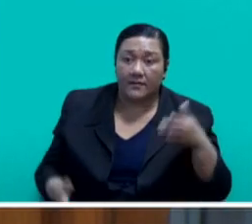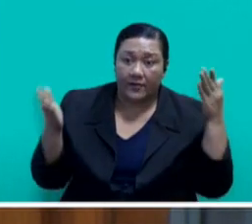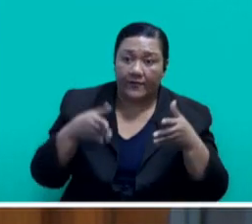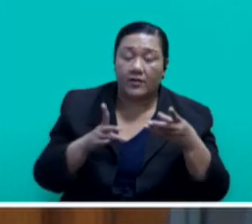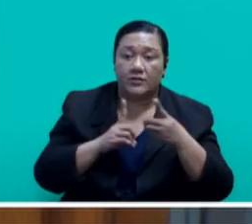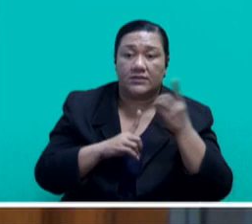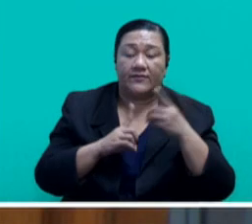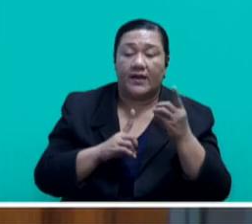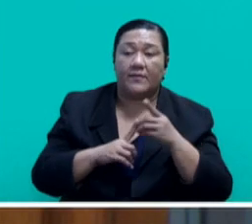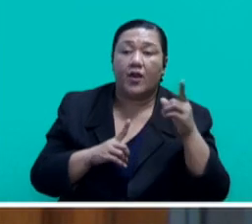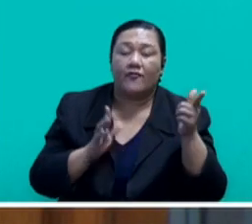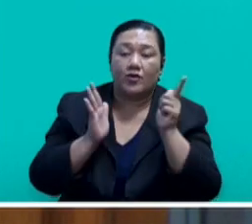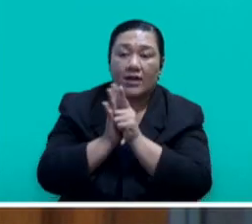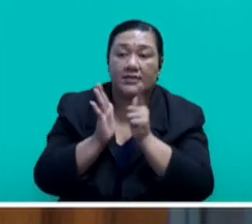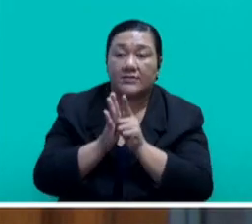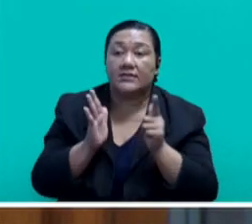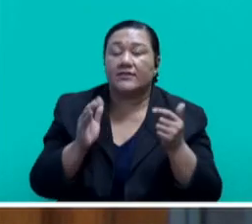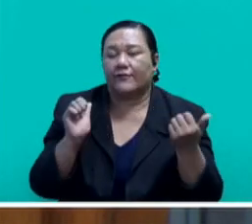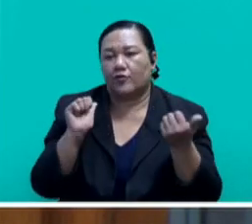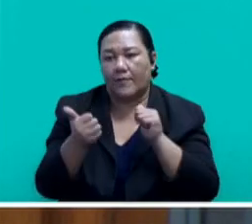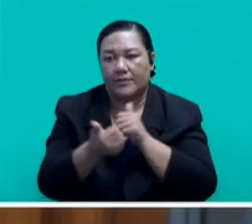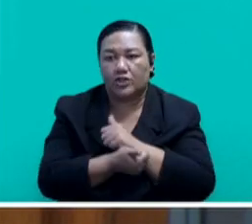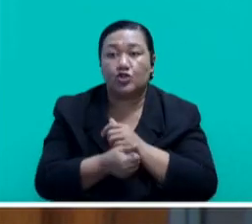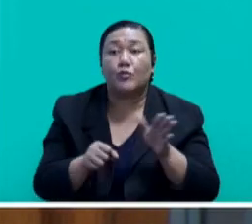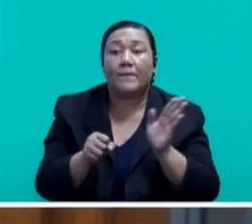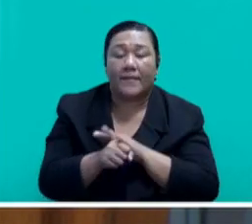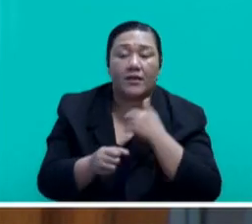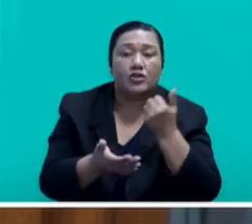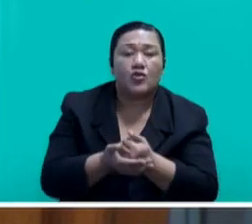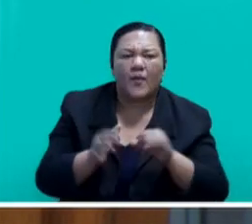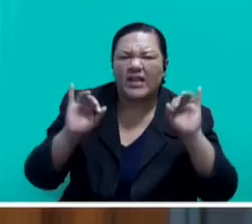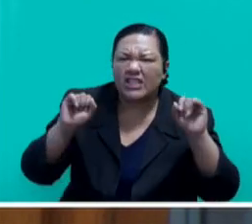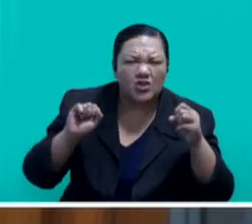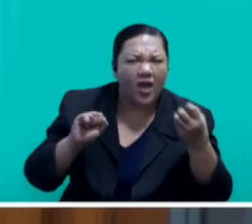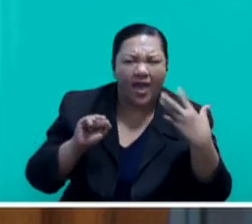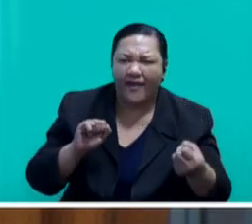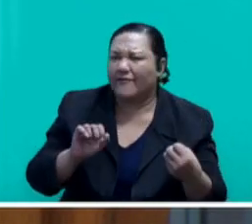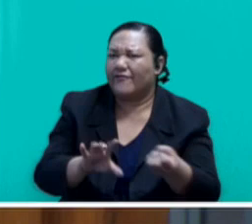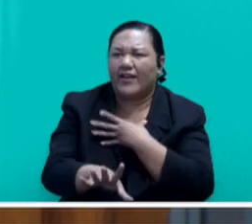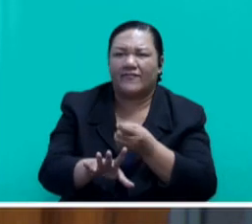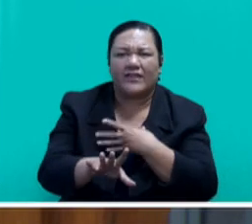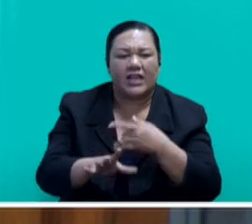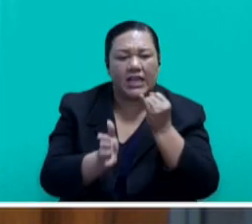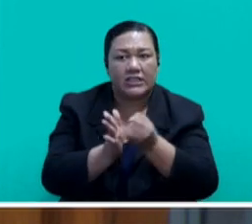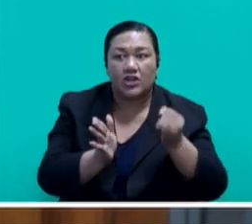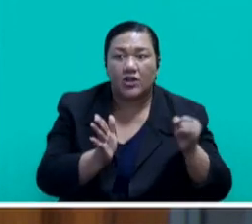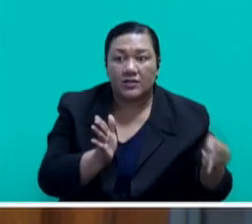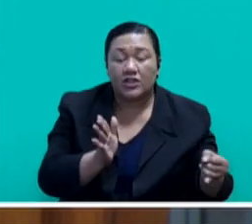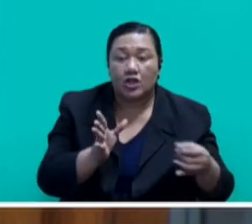strategies and legislative amendments to foster and address issues that have been affecting the industry resource owners